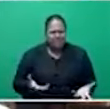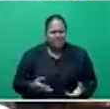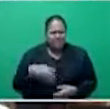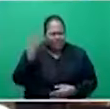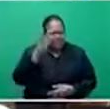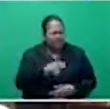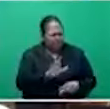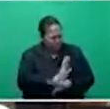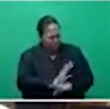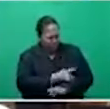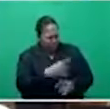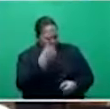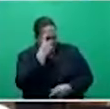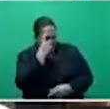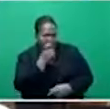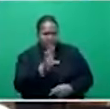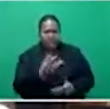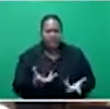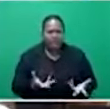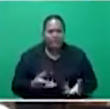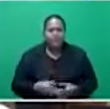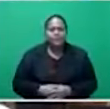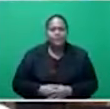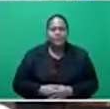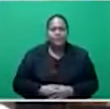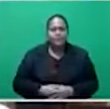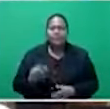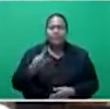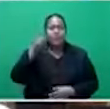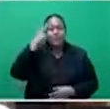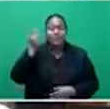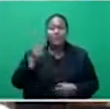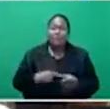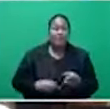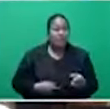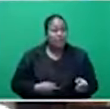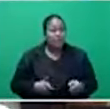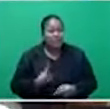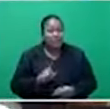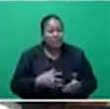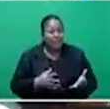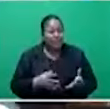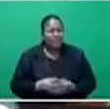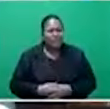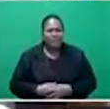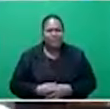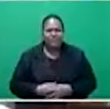watches, sir. I mean, what is the name of the guy, sir? The Dracula guy?